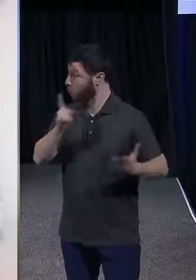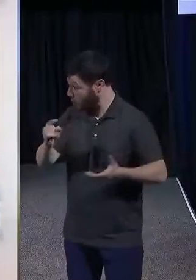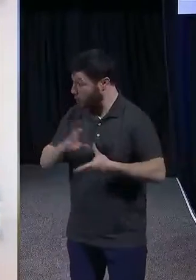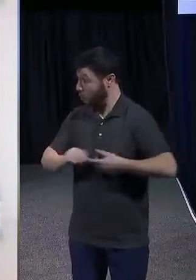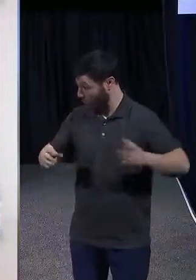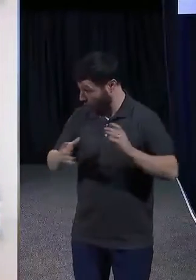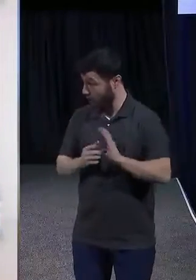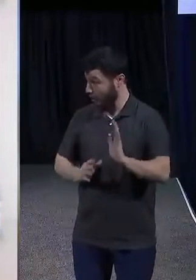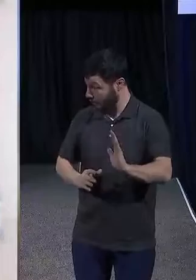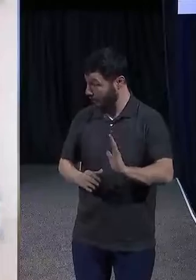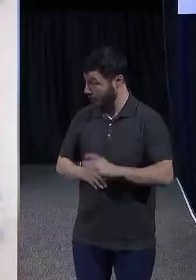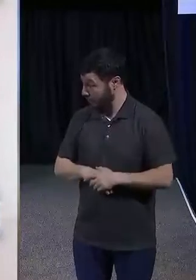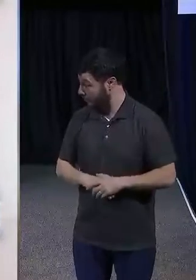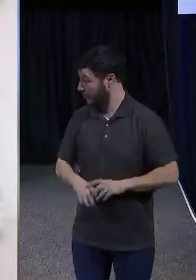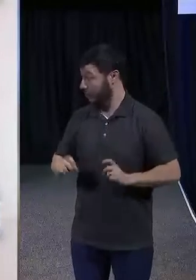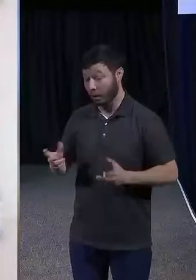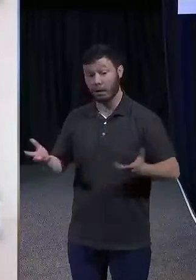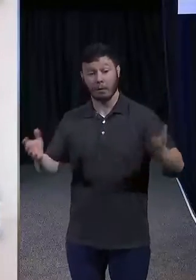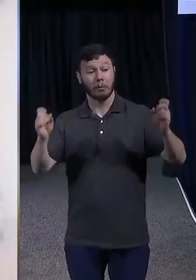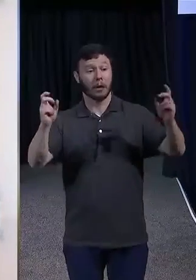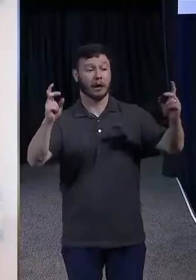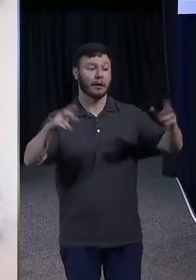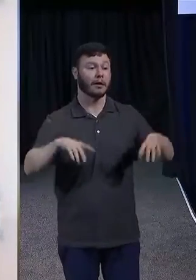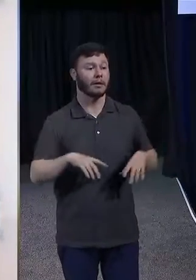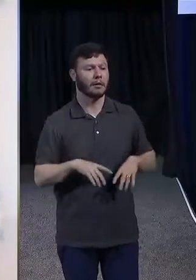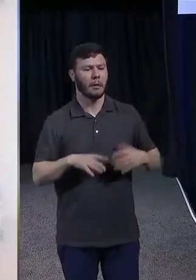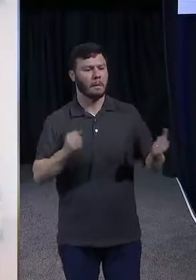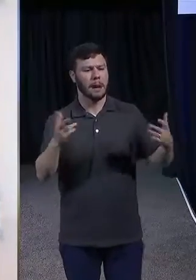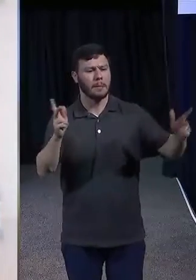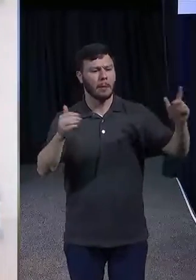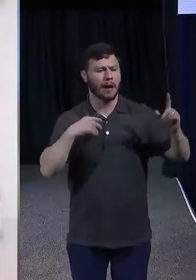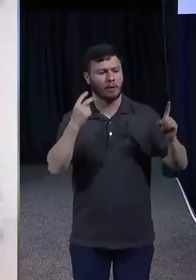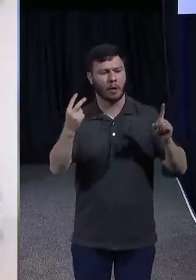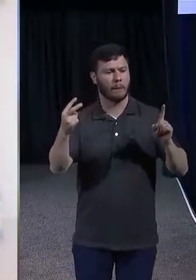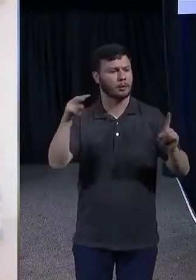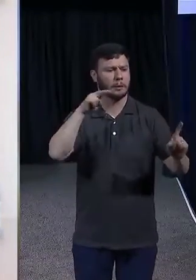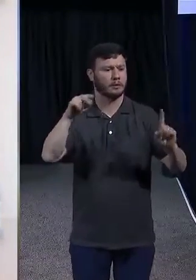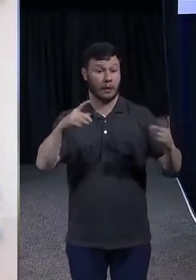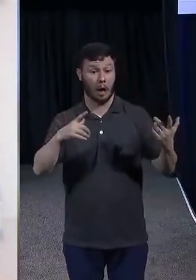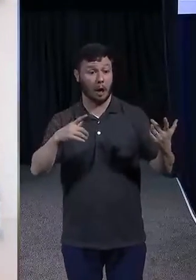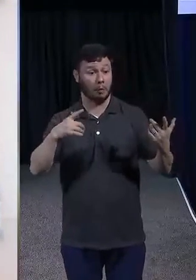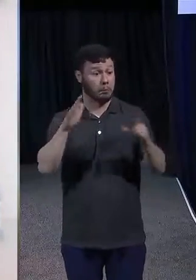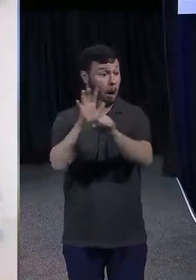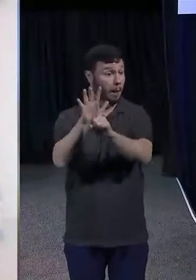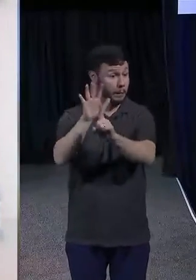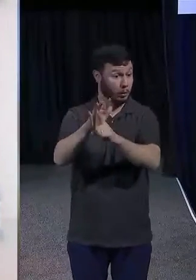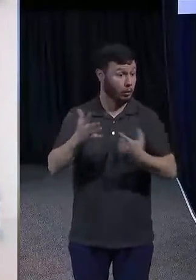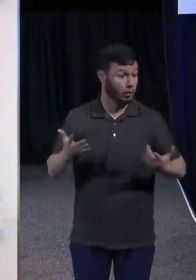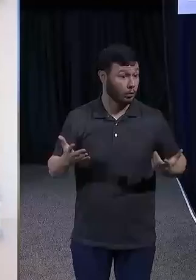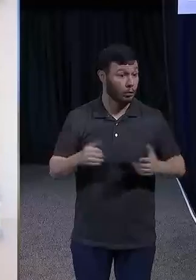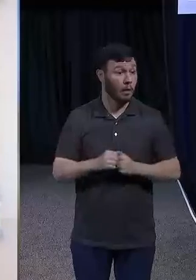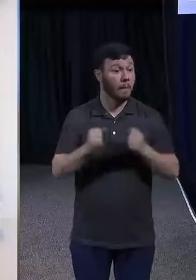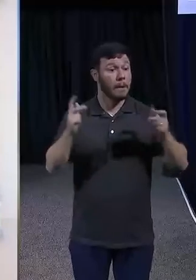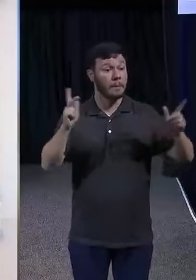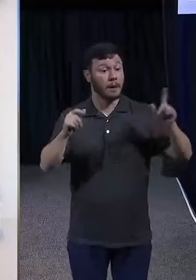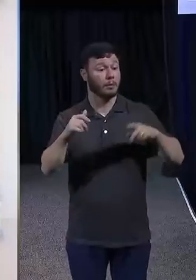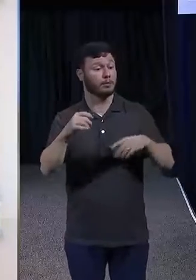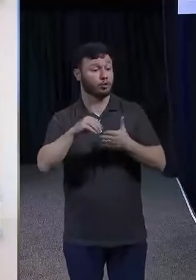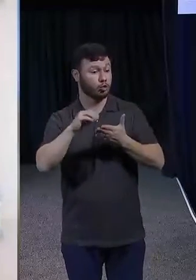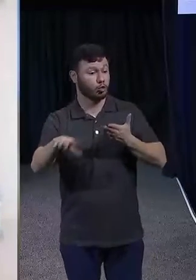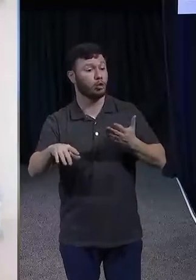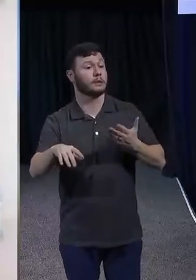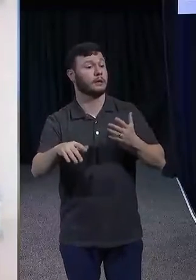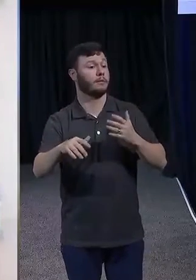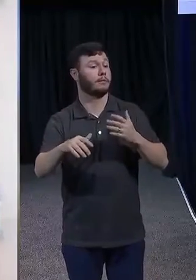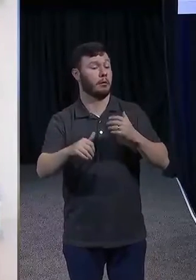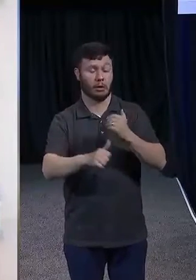A true story. Okay, there are these misperceptions, and they are nefarious, that bringing students of color means that you have a